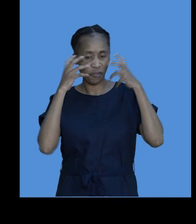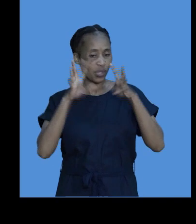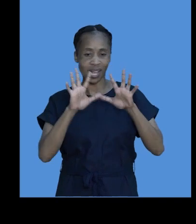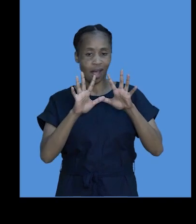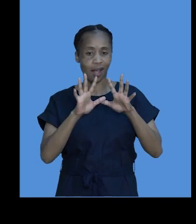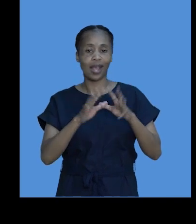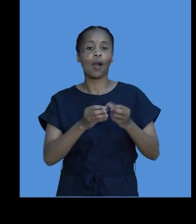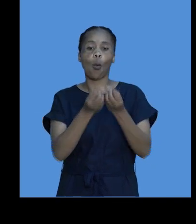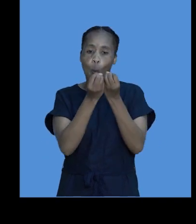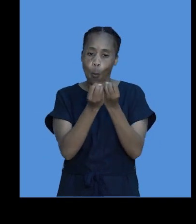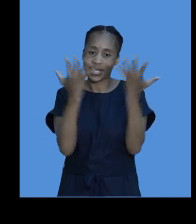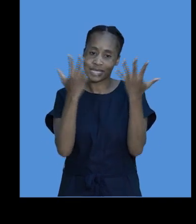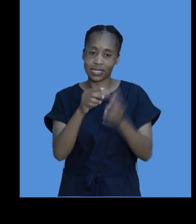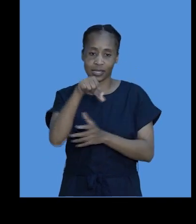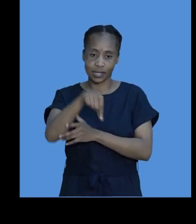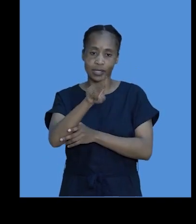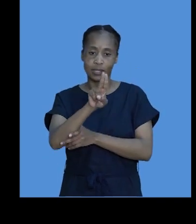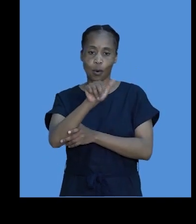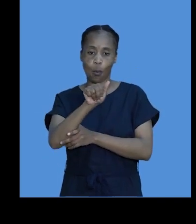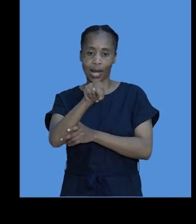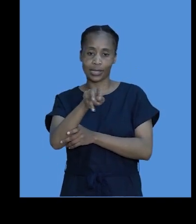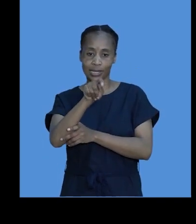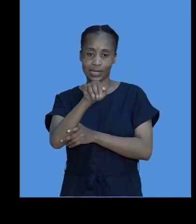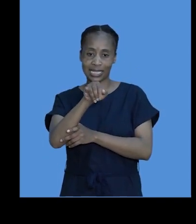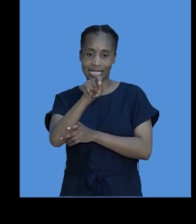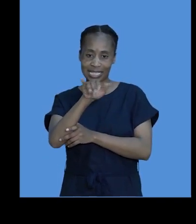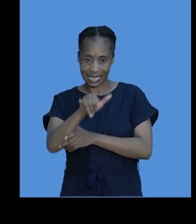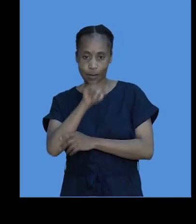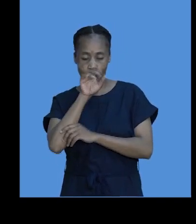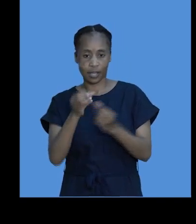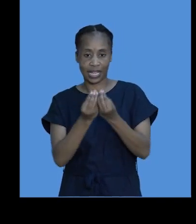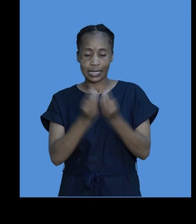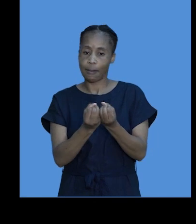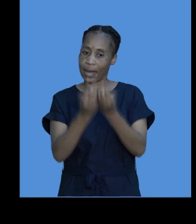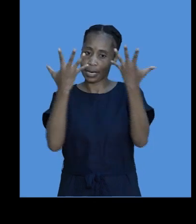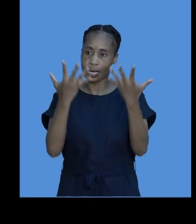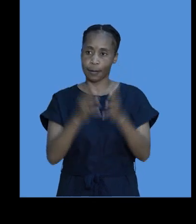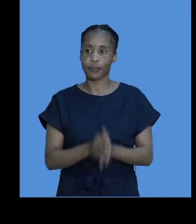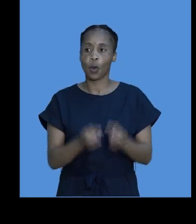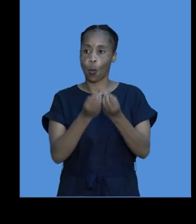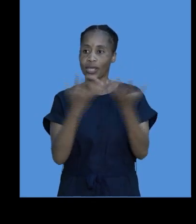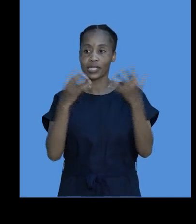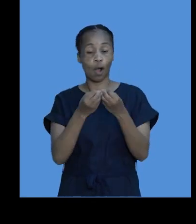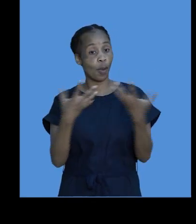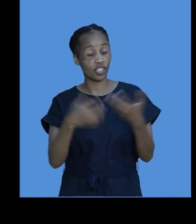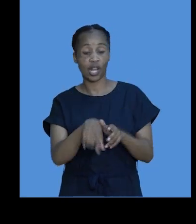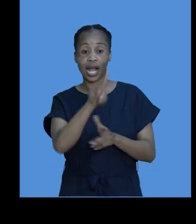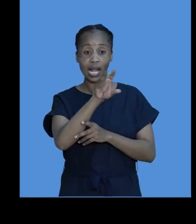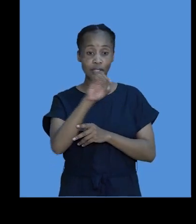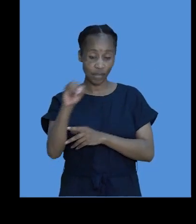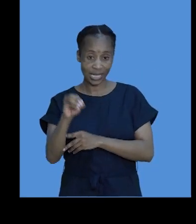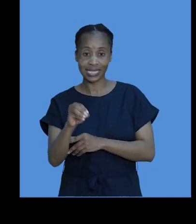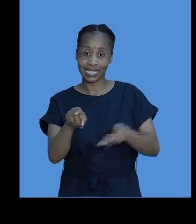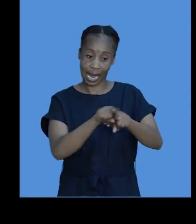brackets so that you don't get confused. And our cost there is 90, and our quantity is the same.